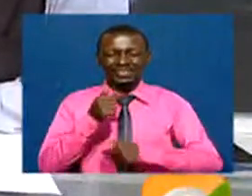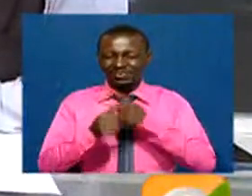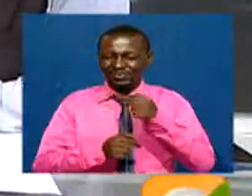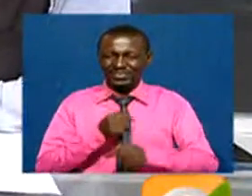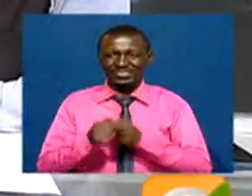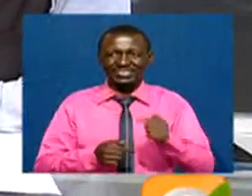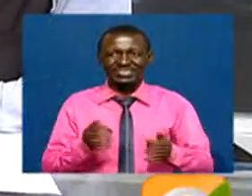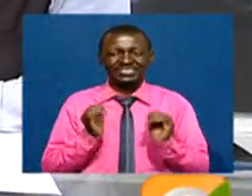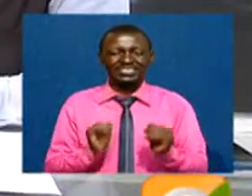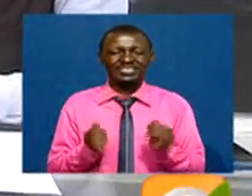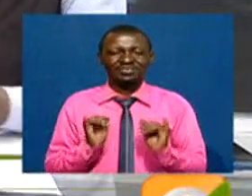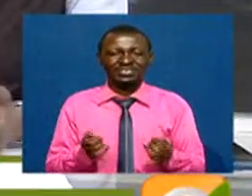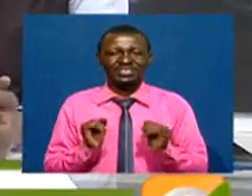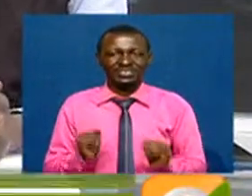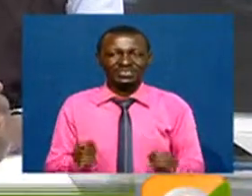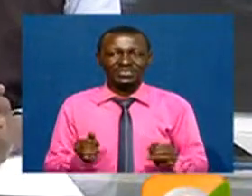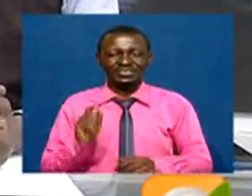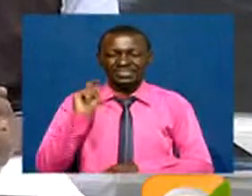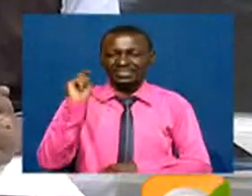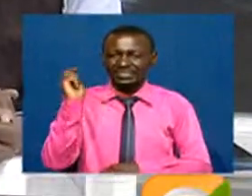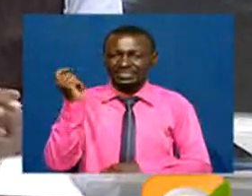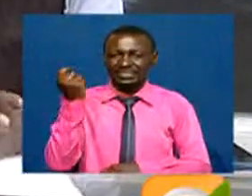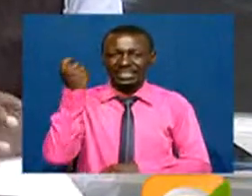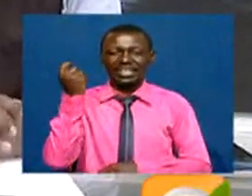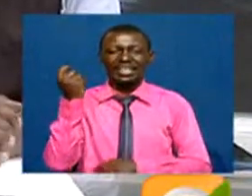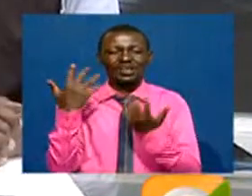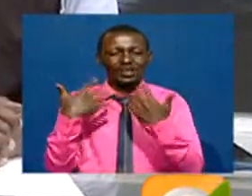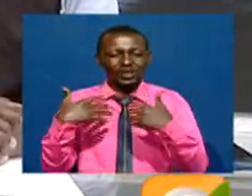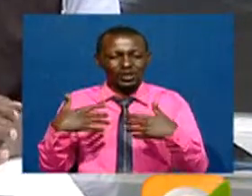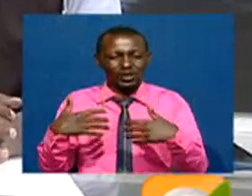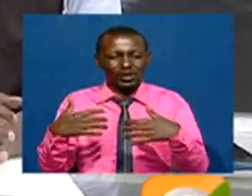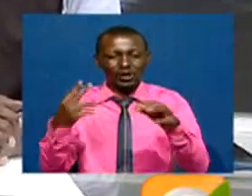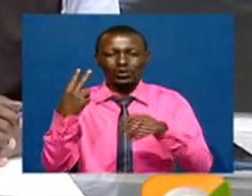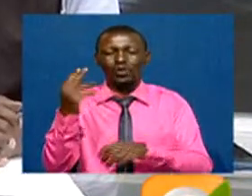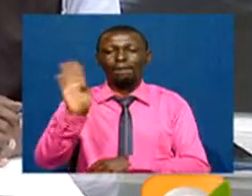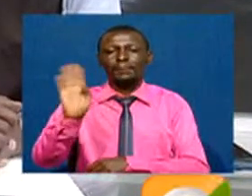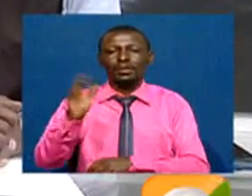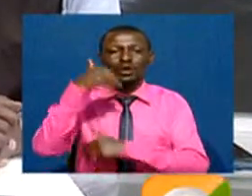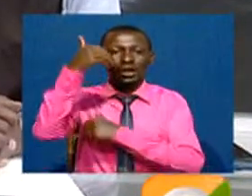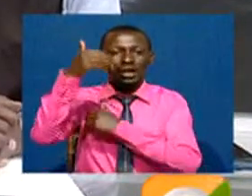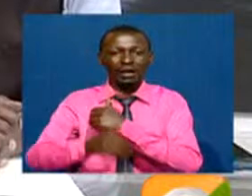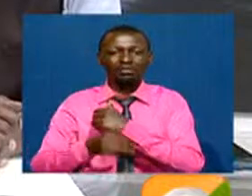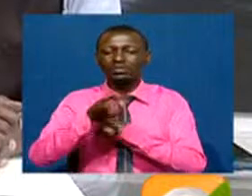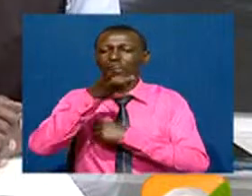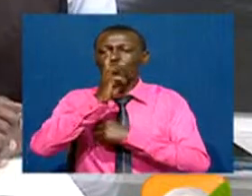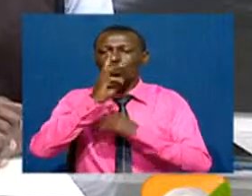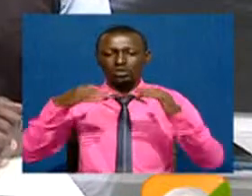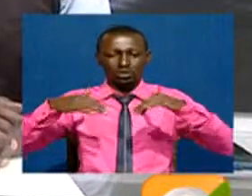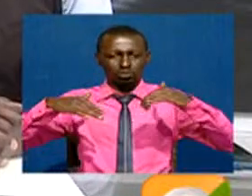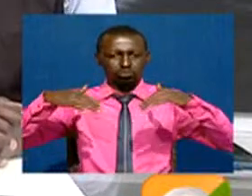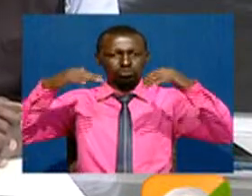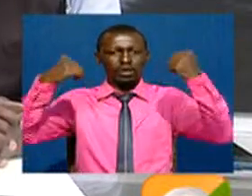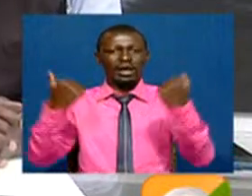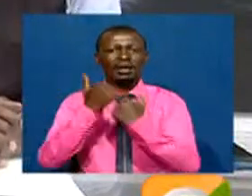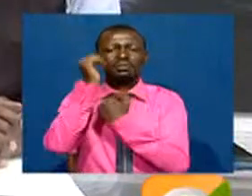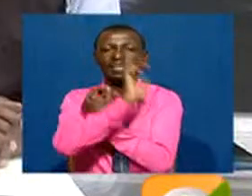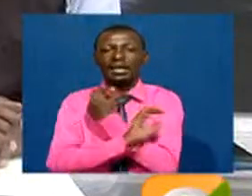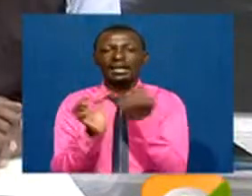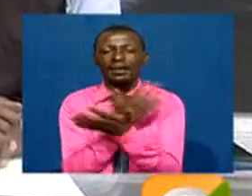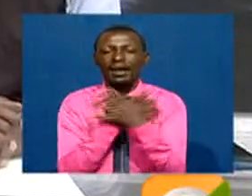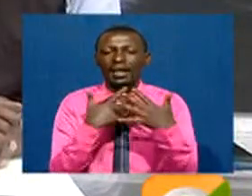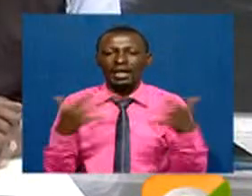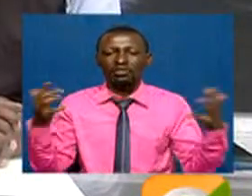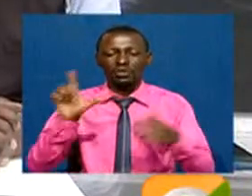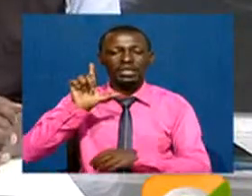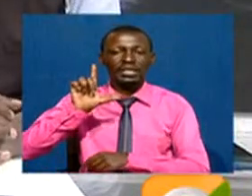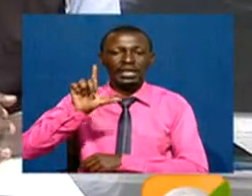And with Kenya counting losses of up to billions of shillings from the aftermath of the floods reported across the country, the Laikipia